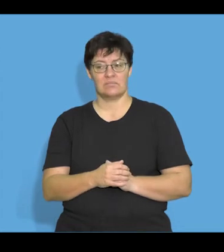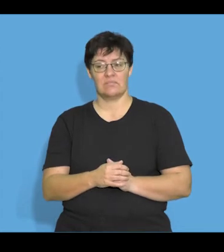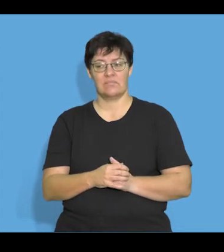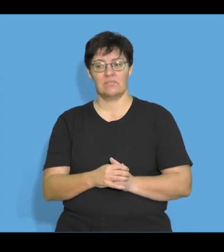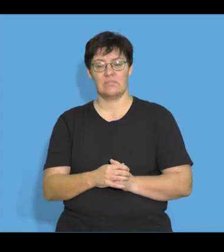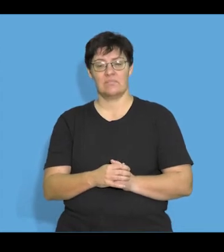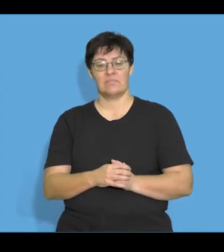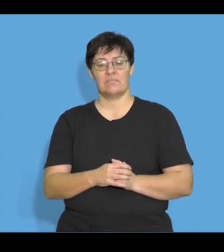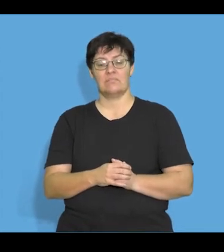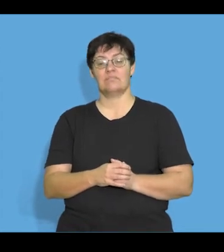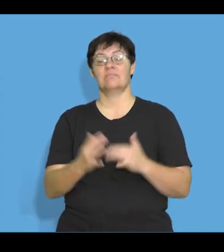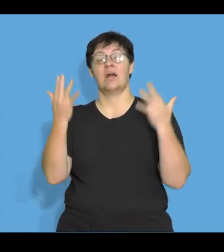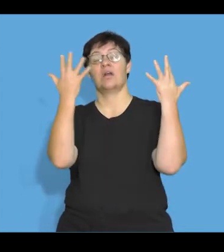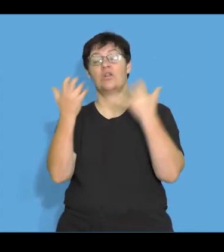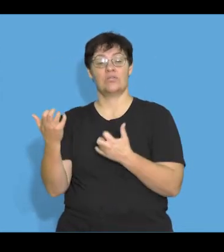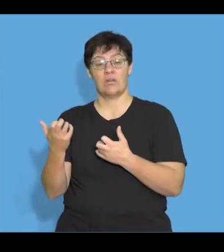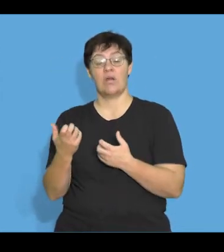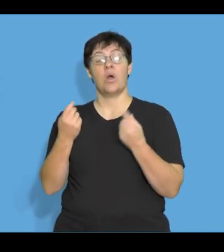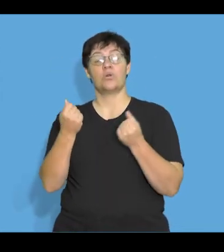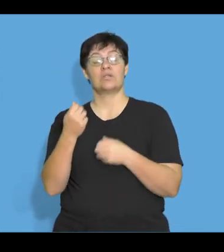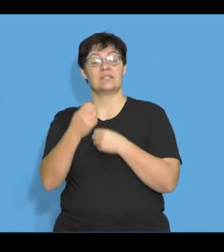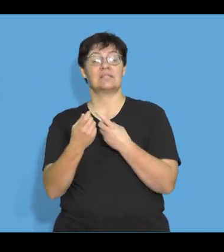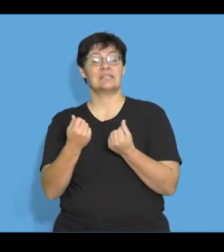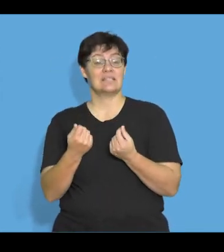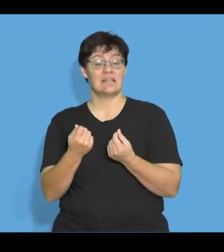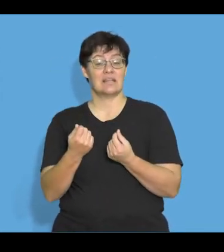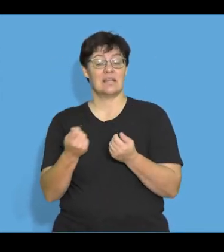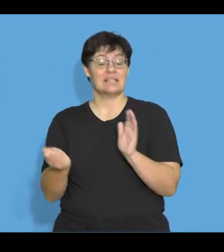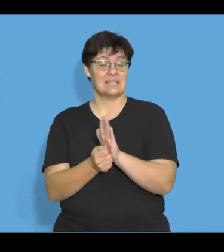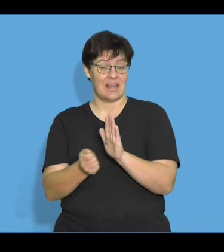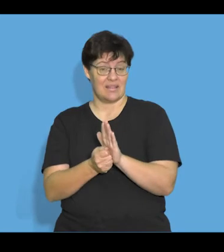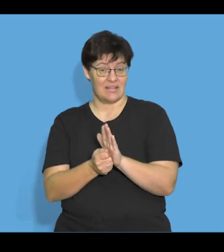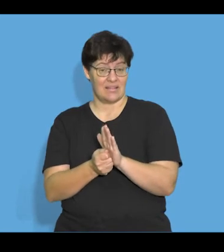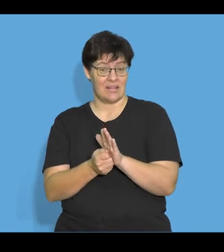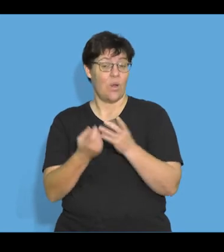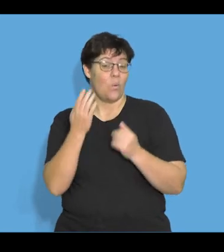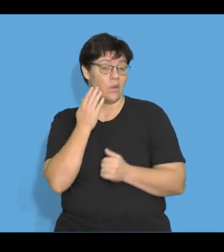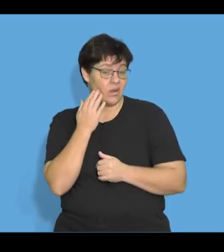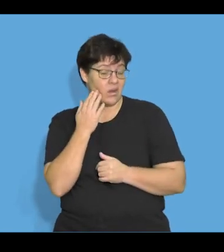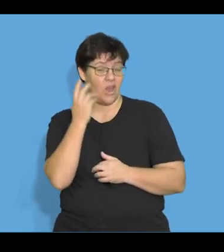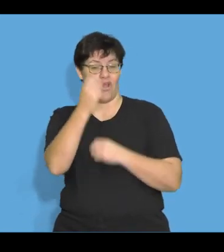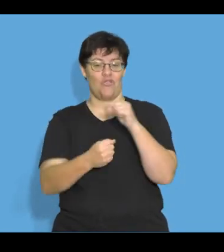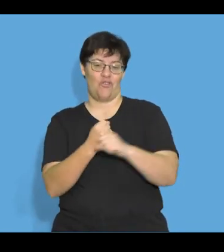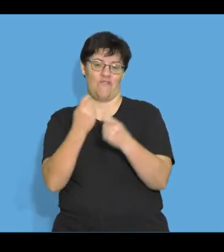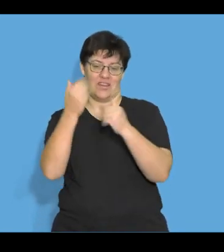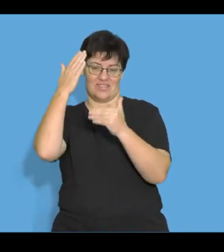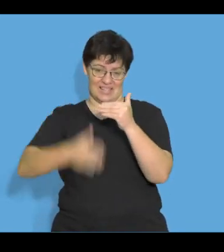only calculate your cost of sales when at the end of the financial year,